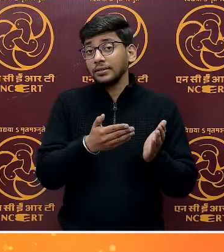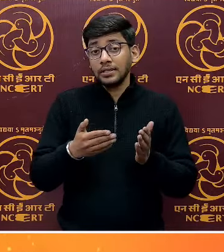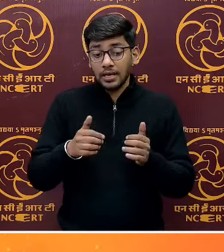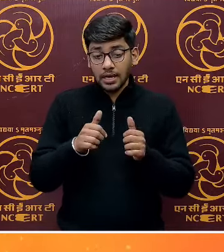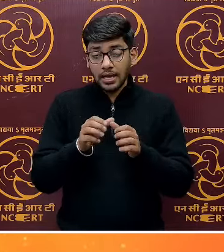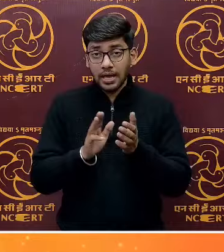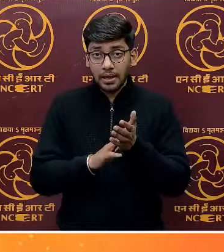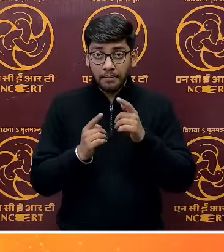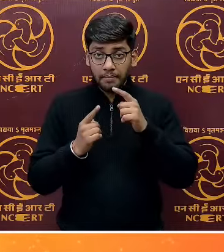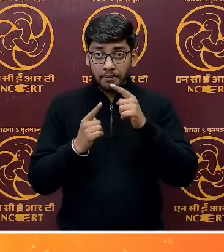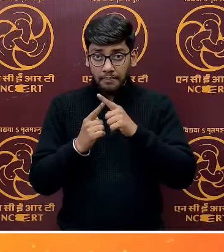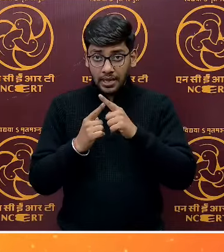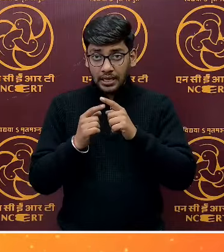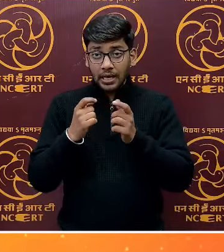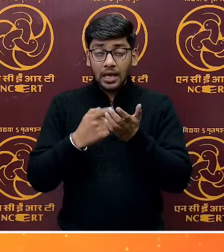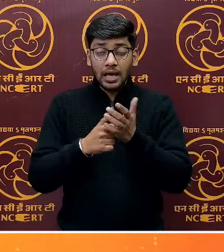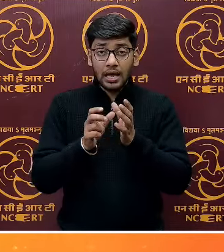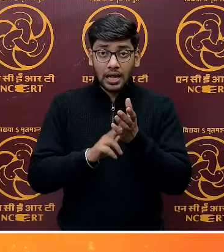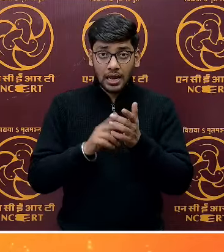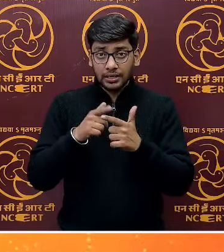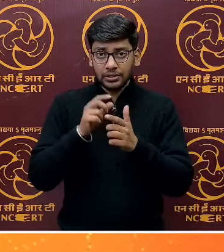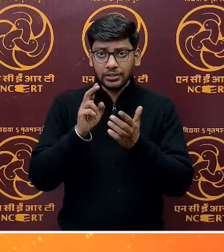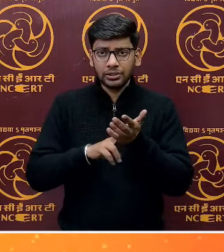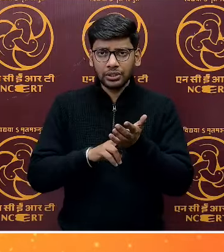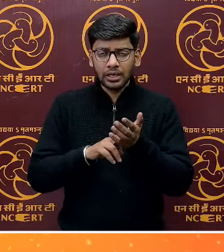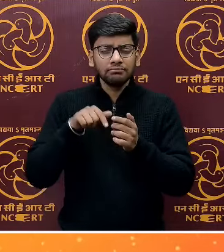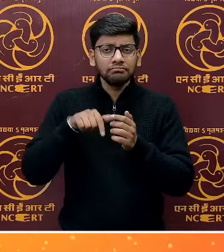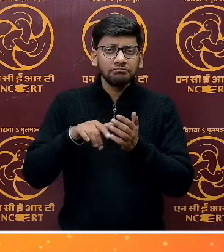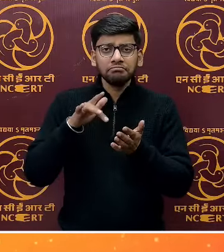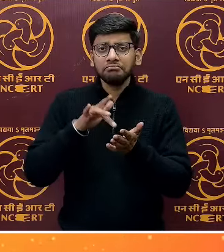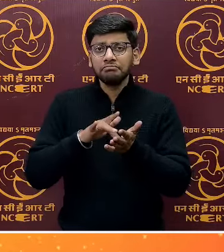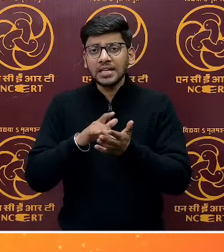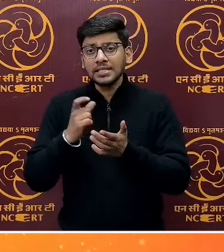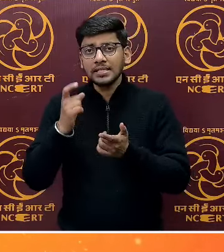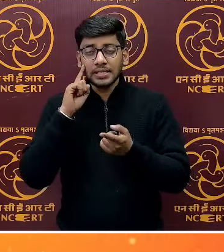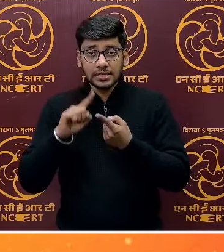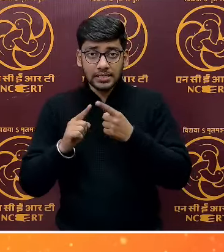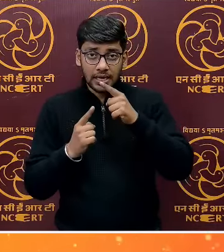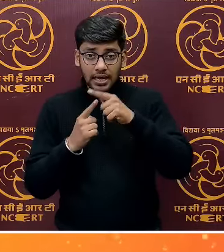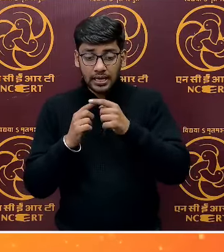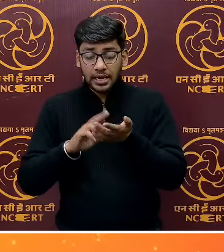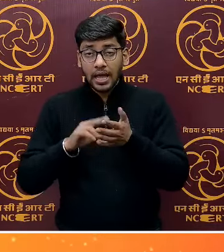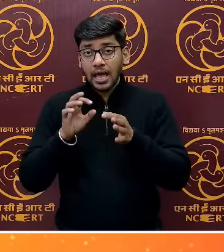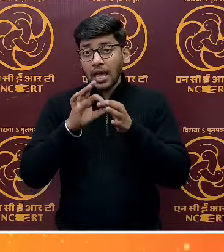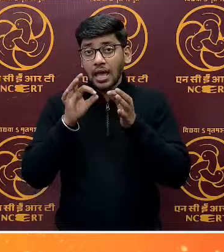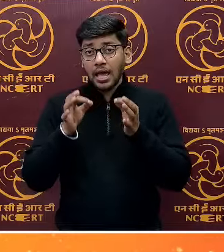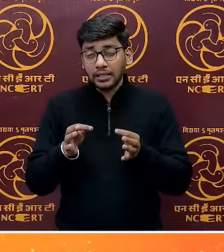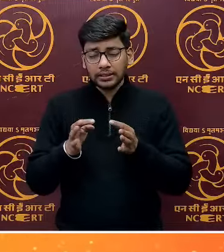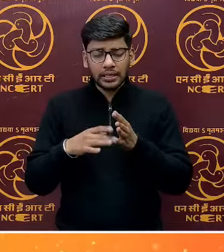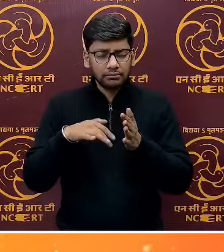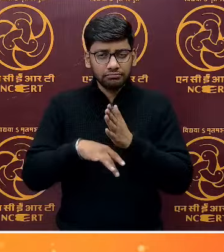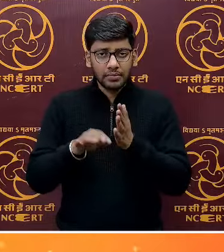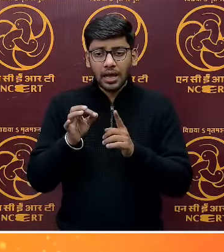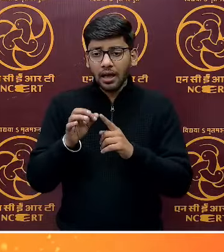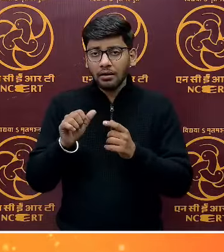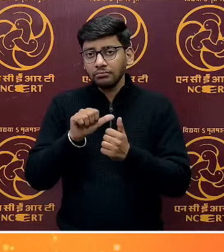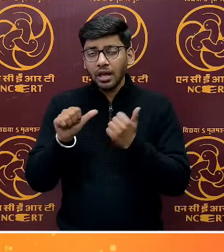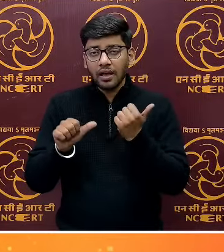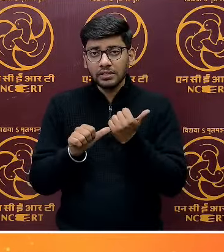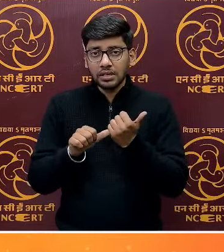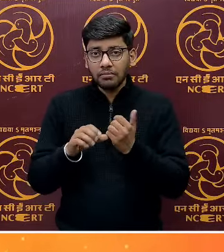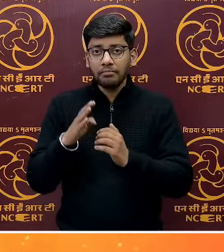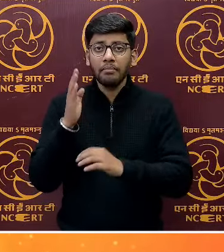Ranjan. Sir is Assistant Professor of English from CIET NCERT, New Delhi. Sir, namaskar and very warm welcome to the session. Thank you very much. And we